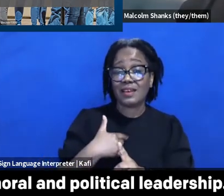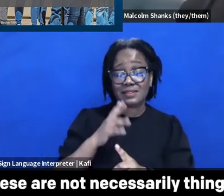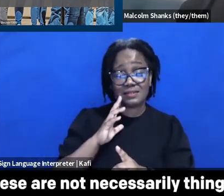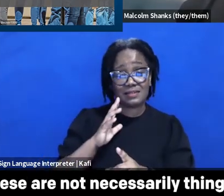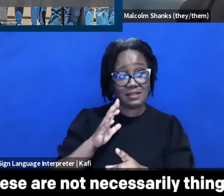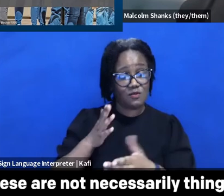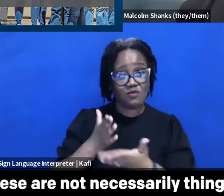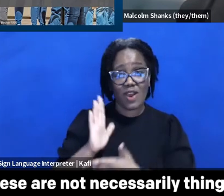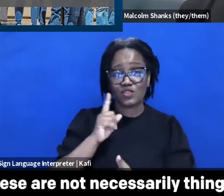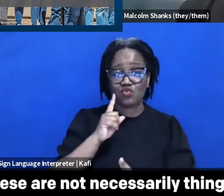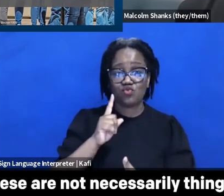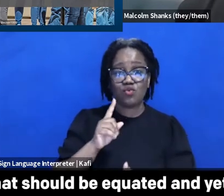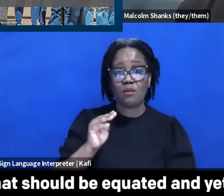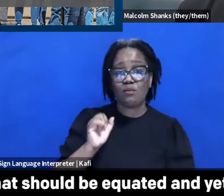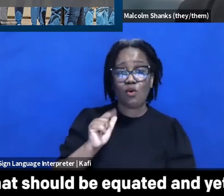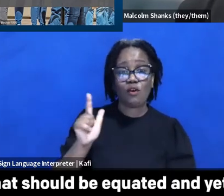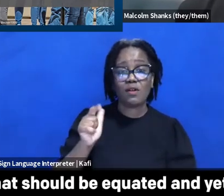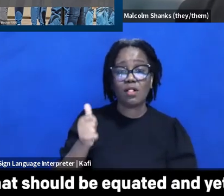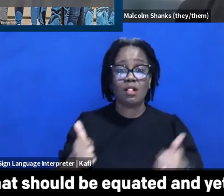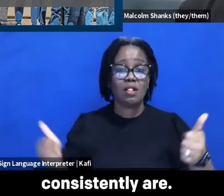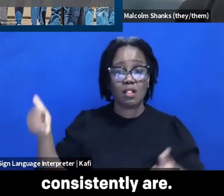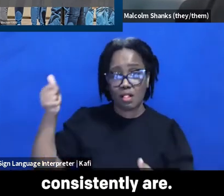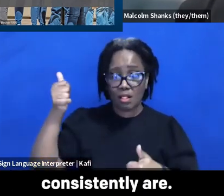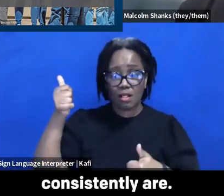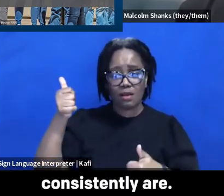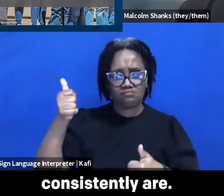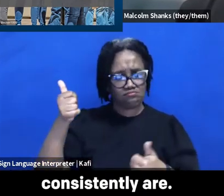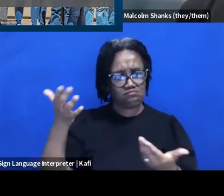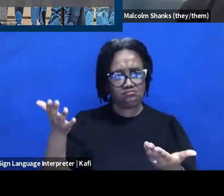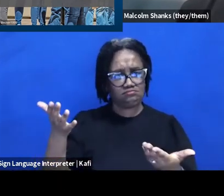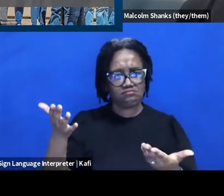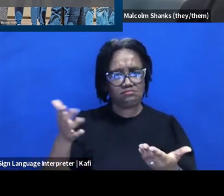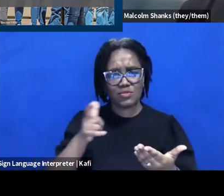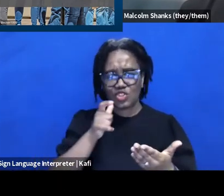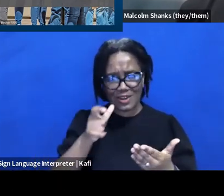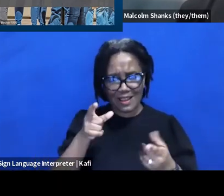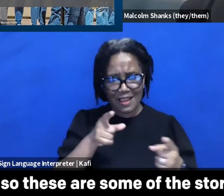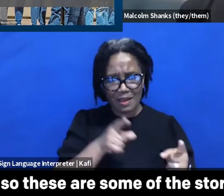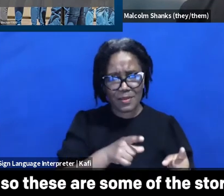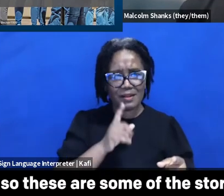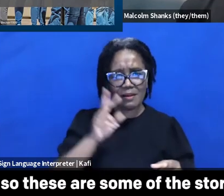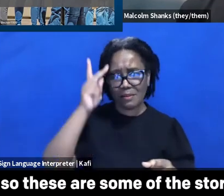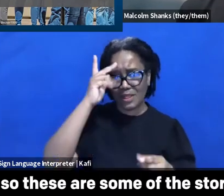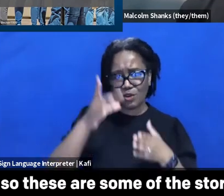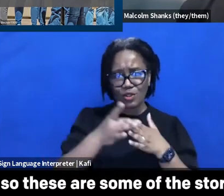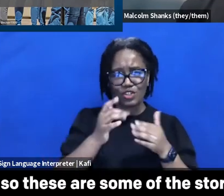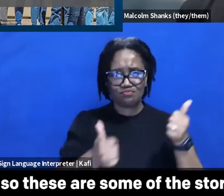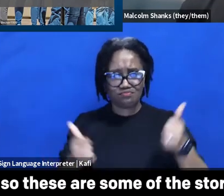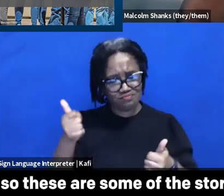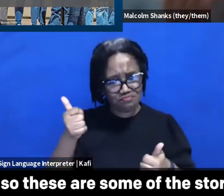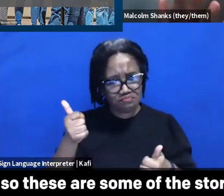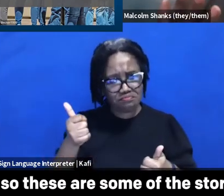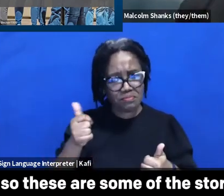leadership. These are not necessarily things that should be equated, and yet consistently are. And so these are some of